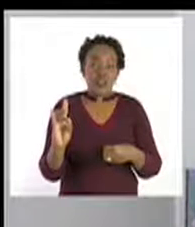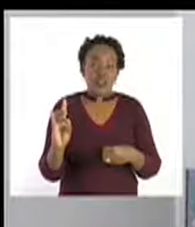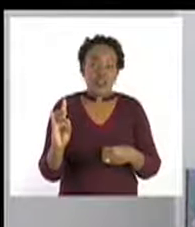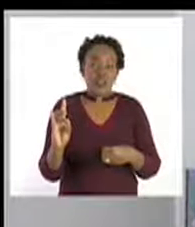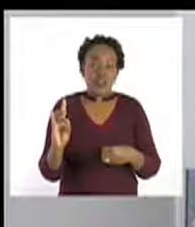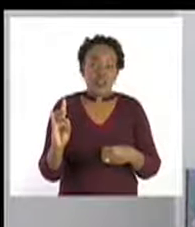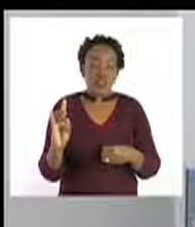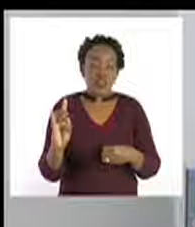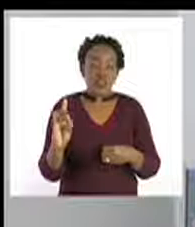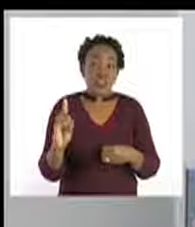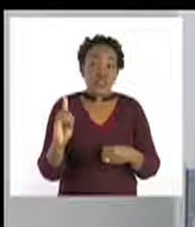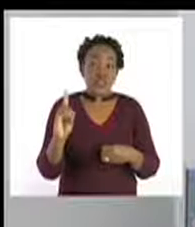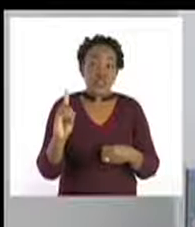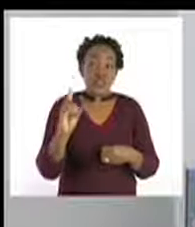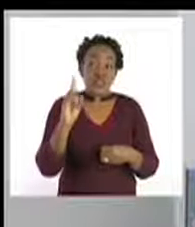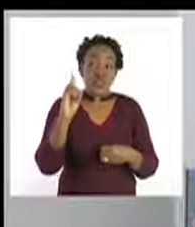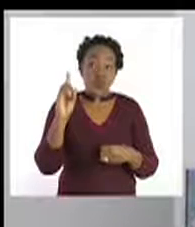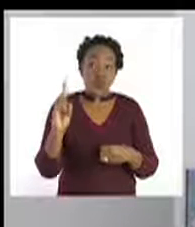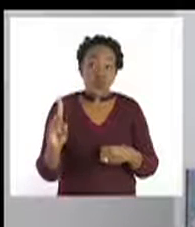2.